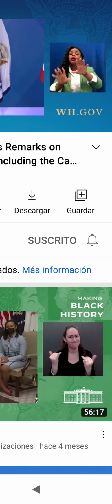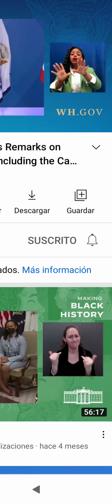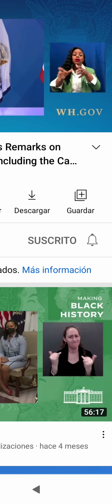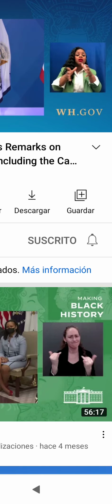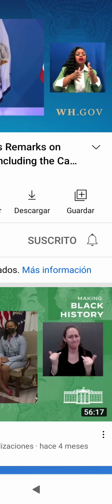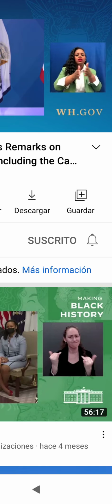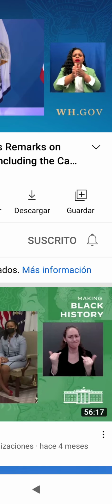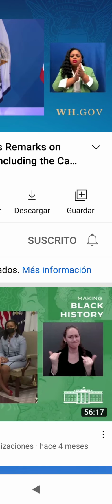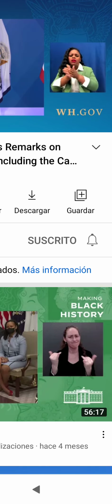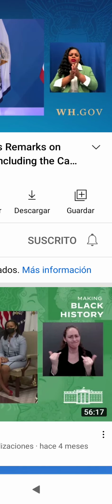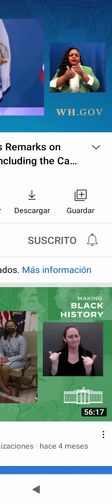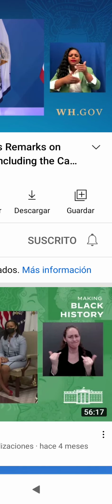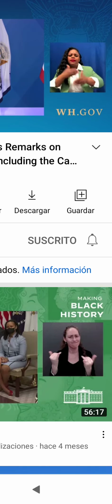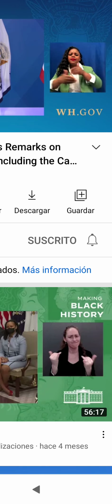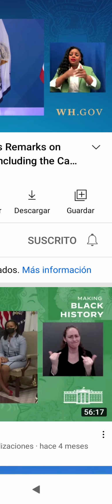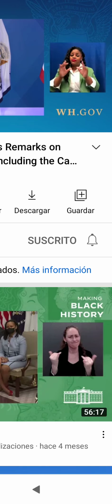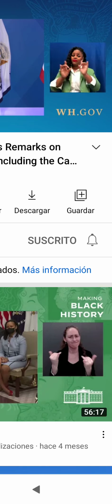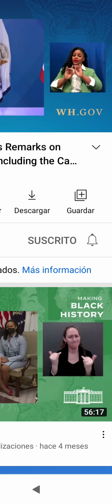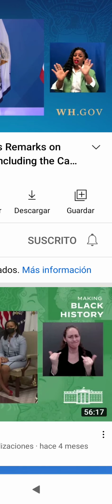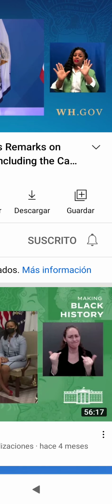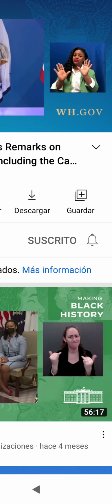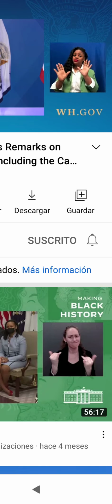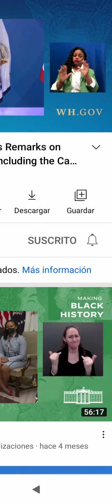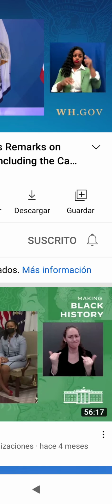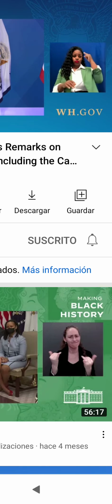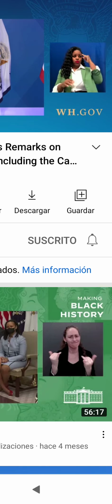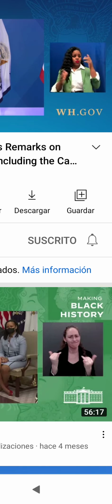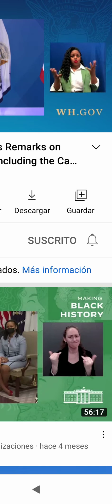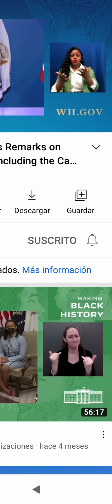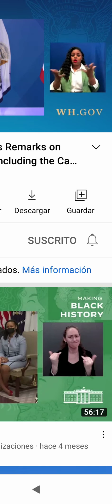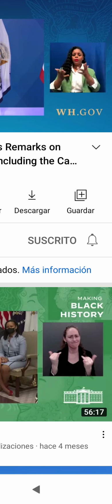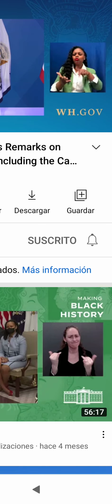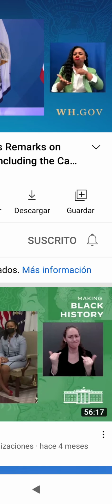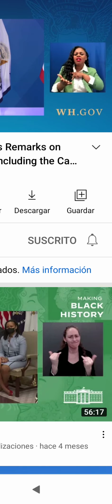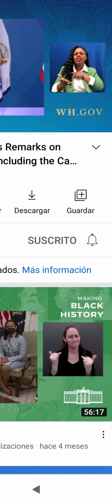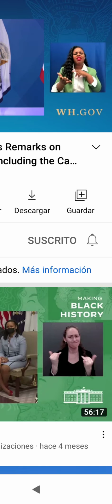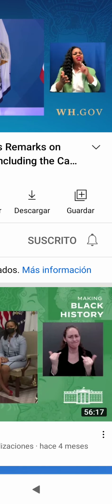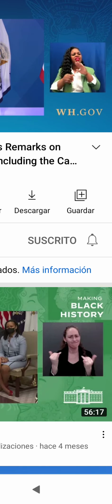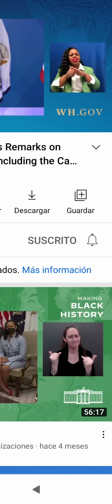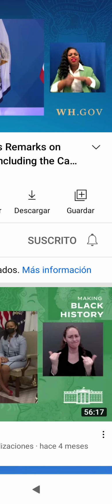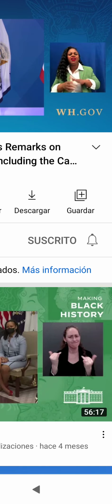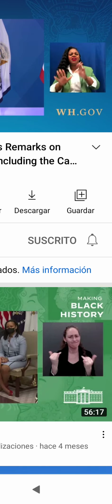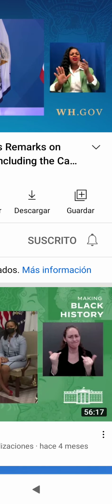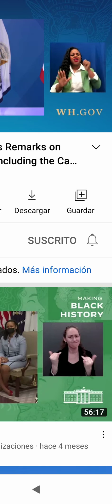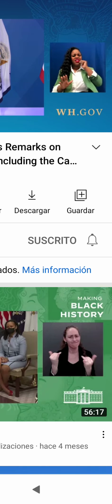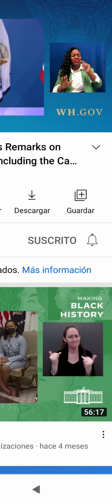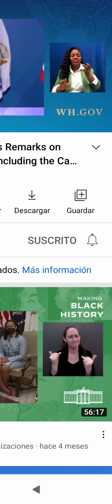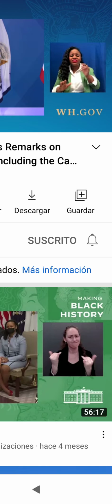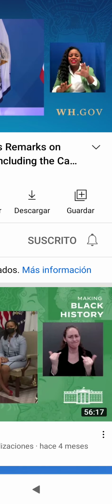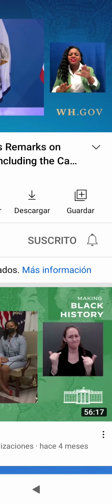of violent extremist ideologies, personal grievances, racial and ethnic animus, and gender